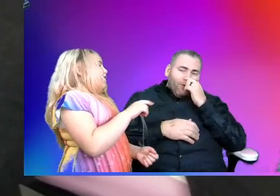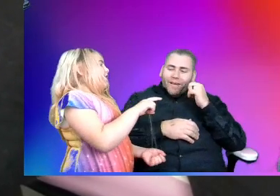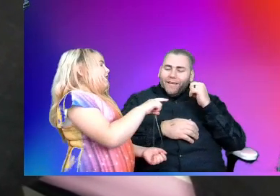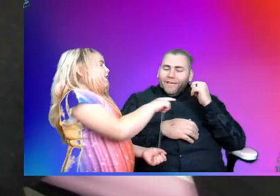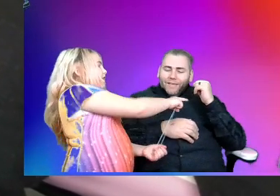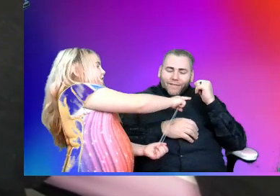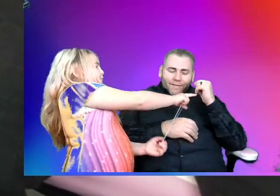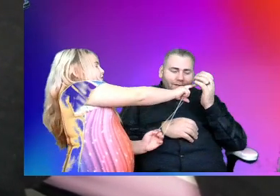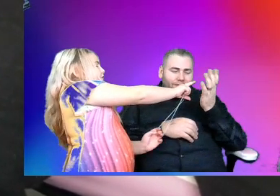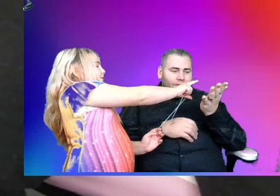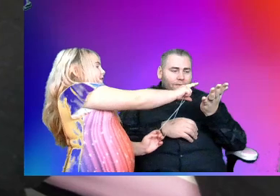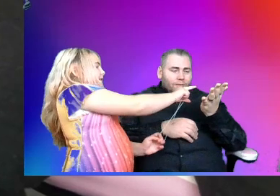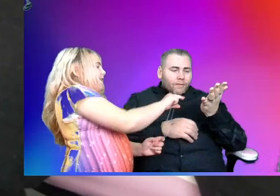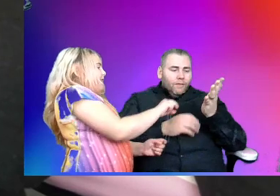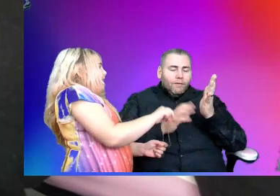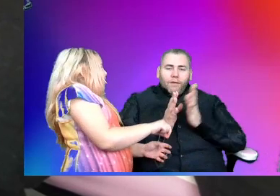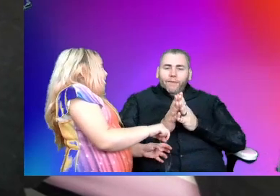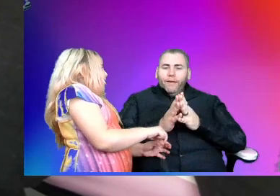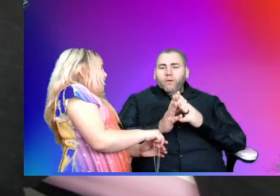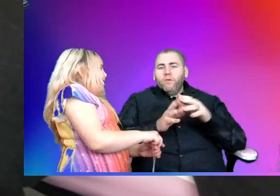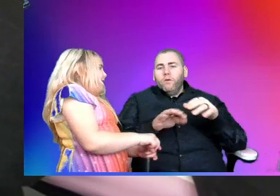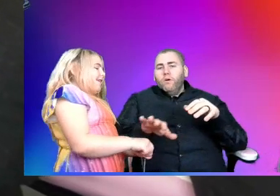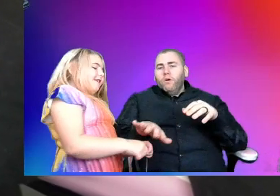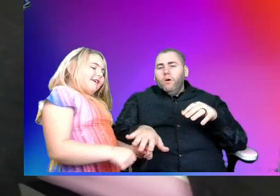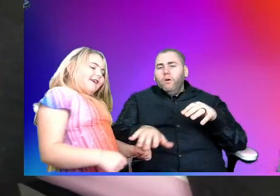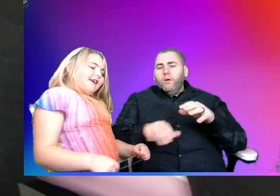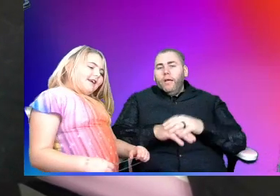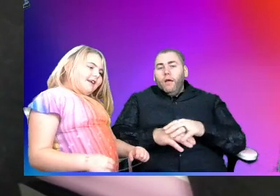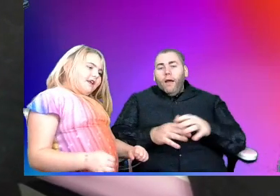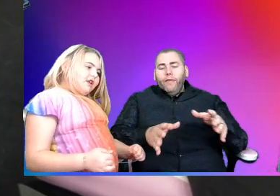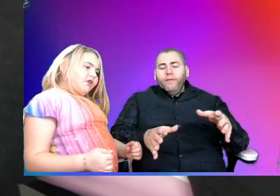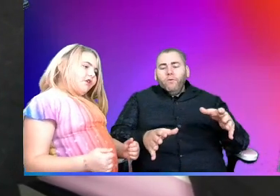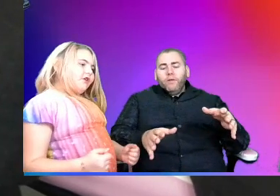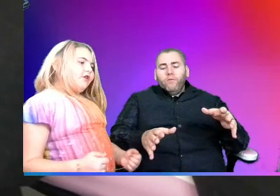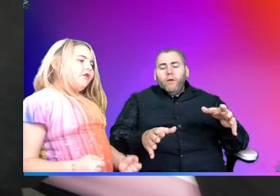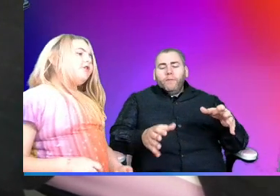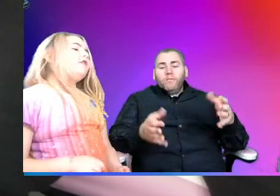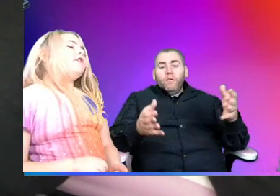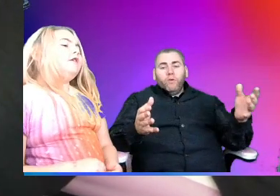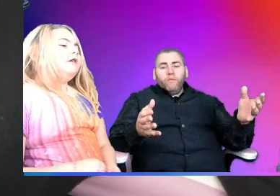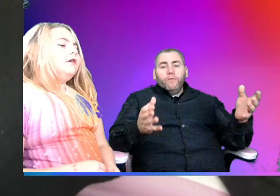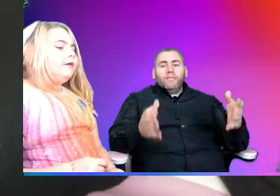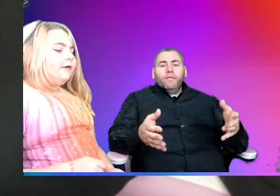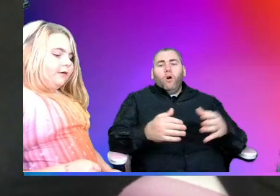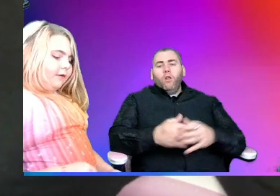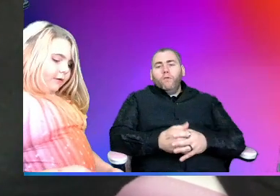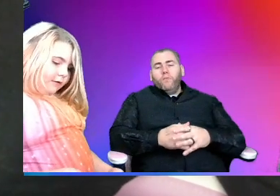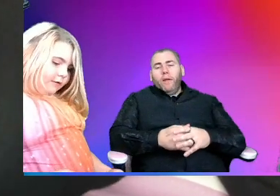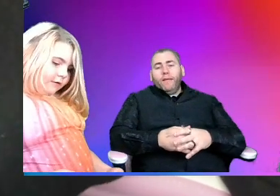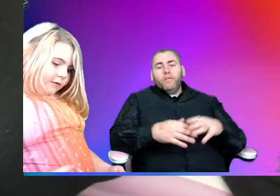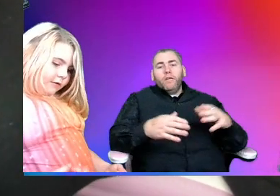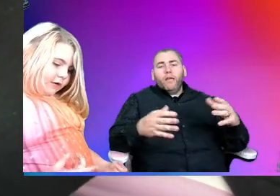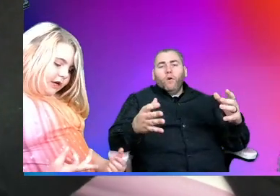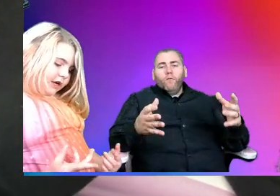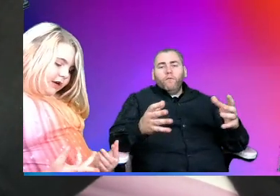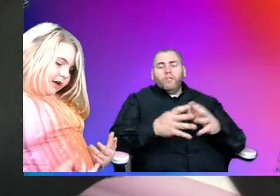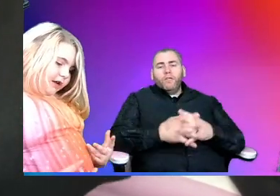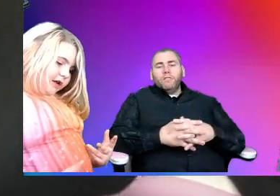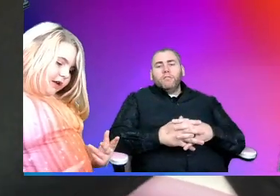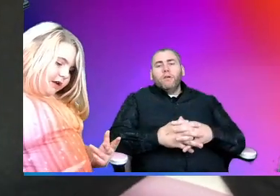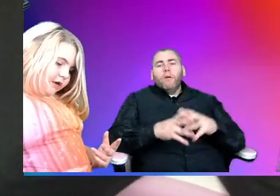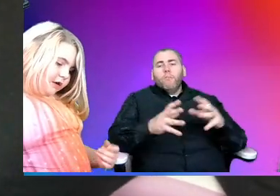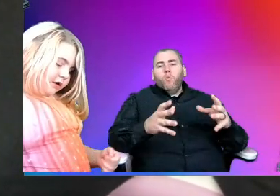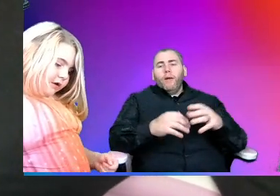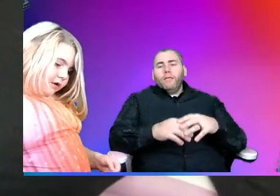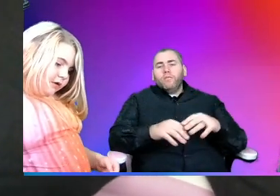You're okay. Not right now. Okay. I think we're going to wrap this up. You've seen all of her magic, and hopefully she